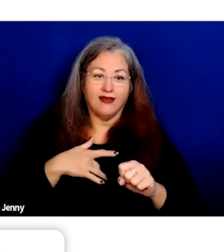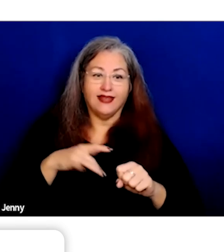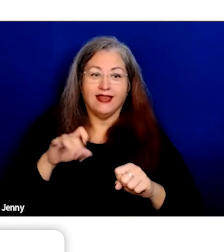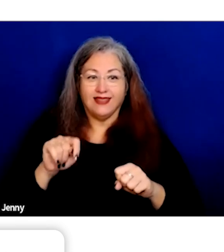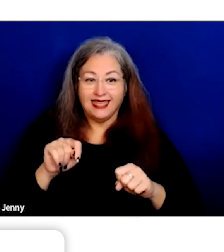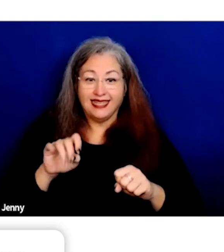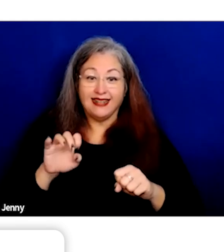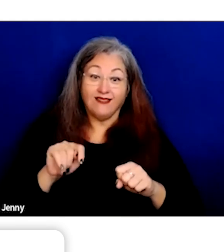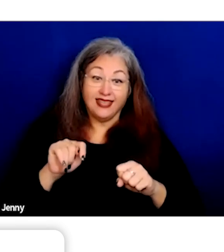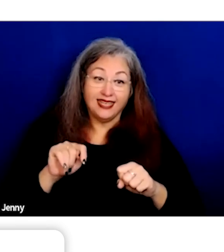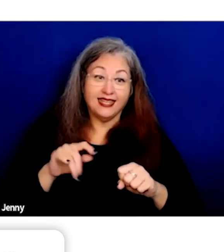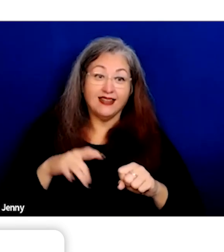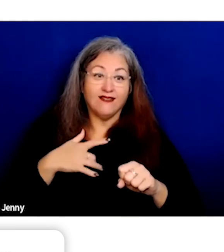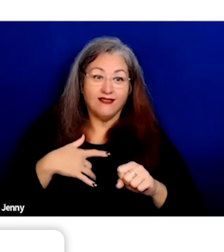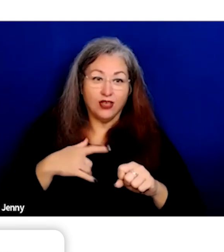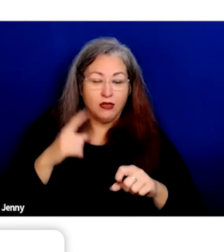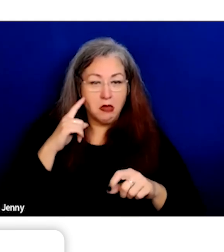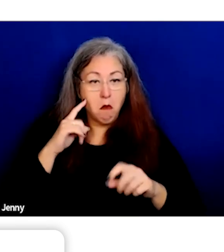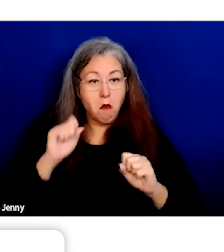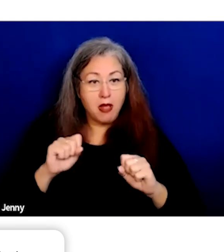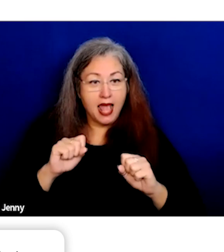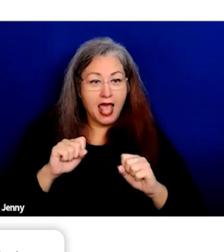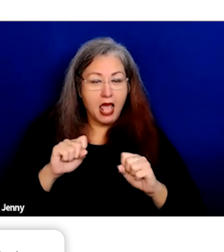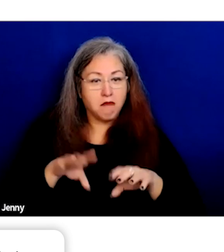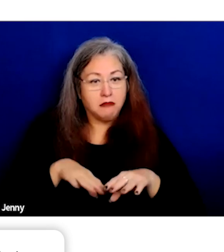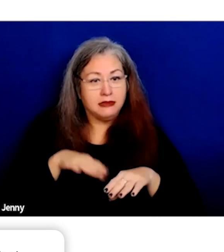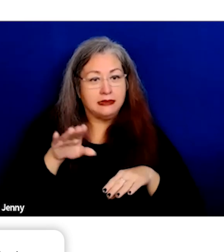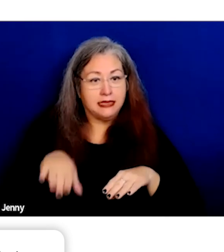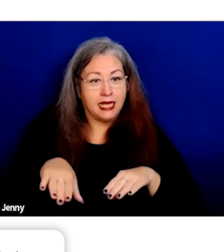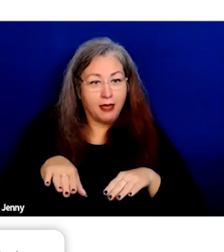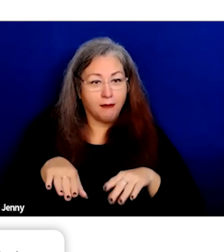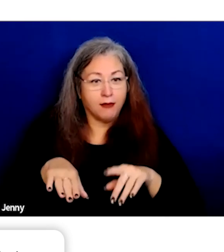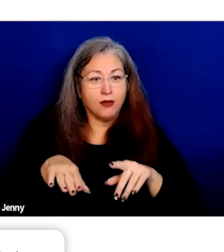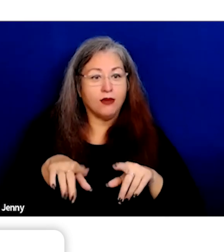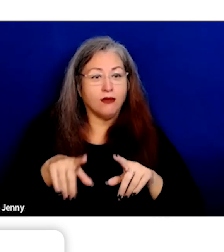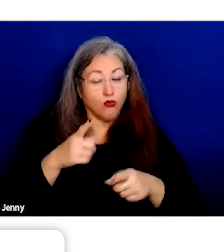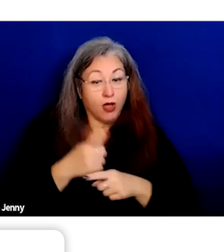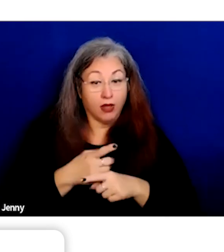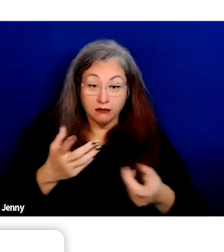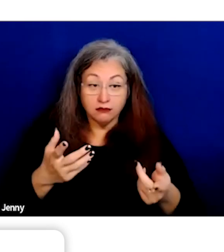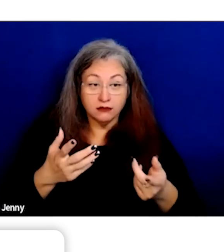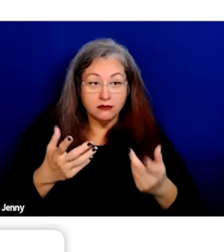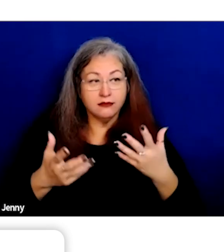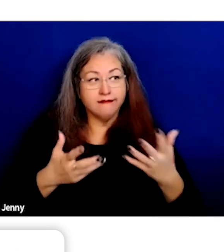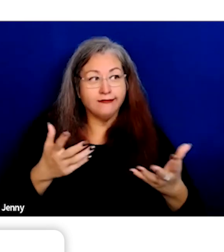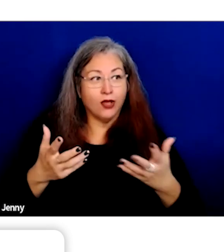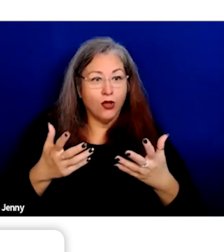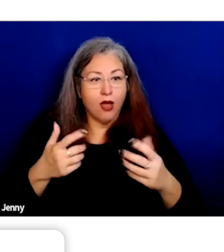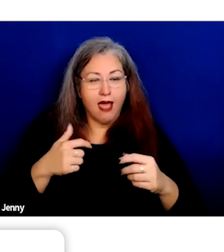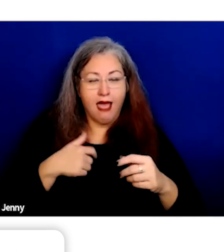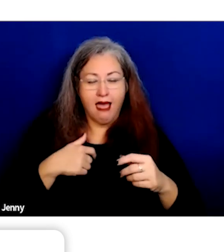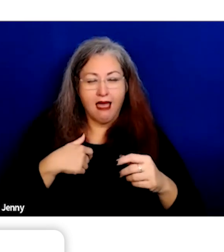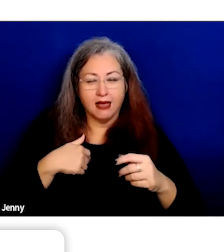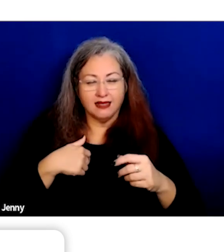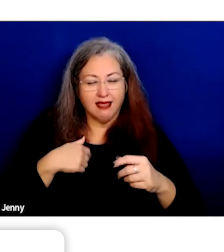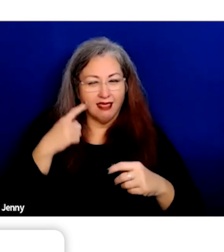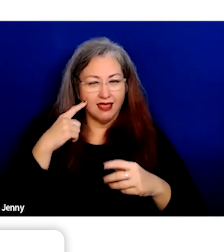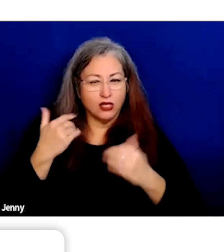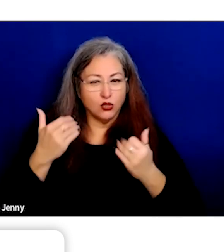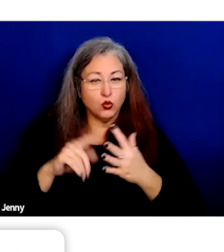feel your feet, you think maybe you can take a step. And once you feel right. And so I would start with